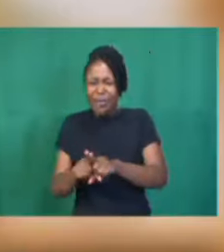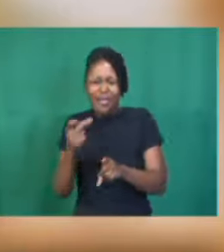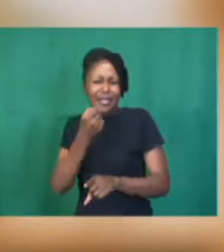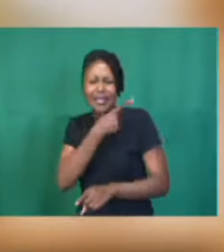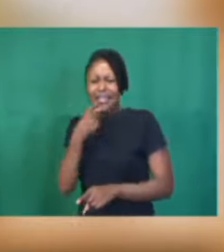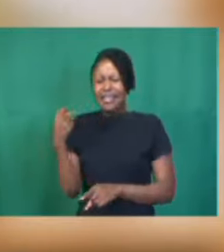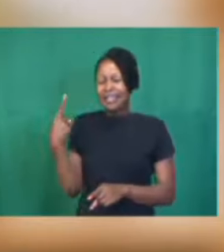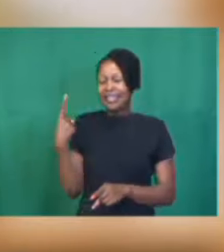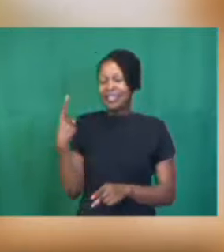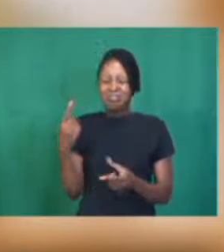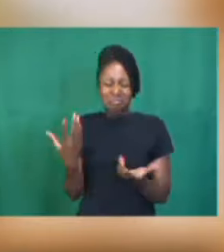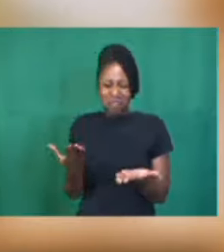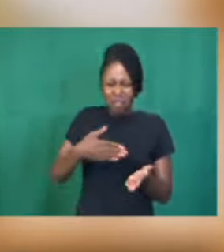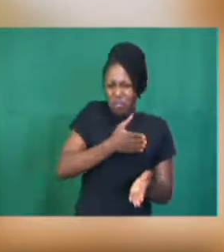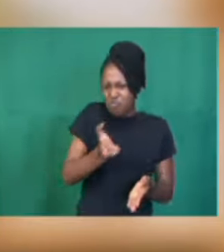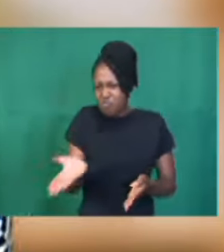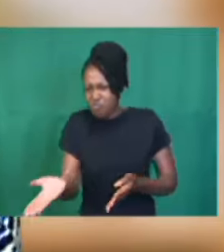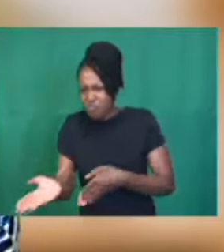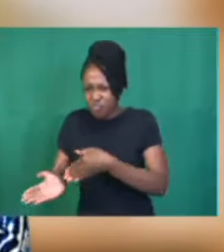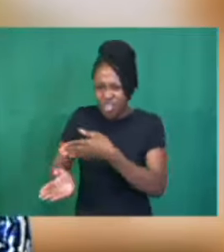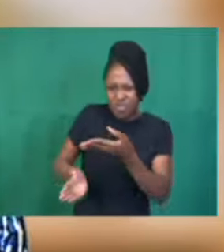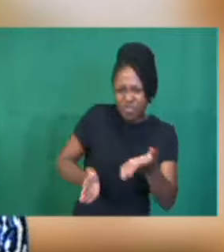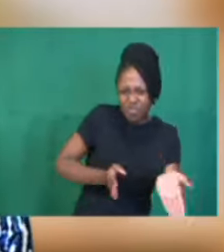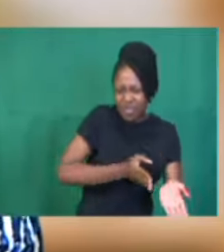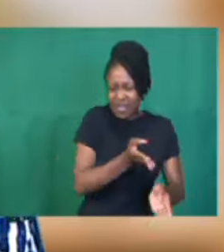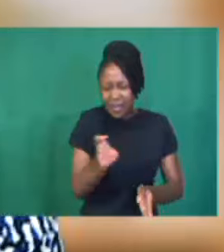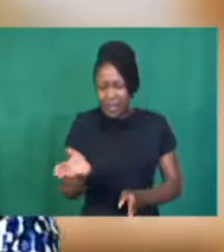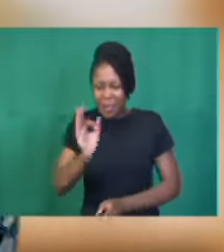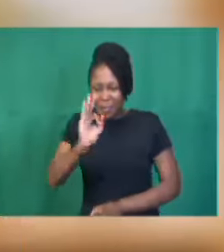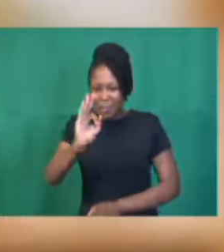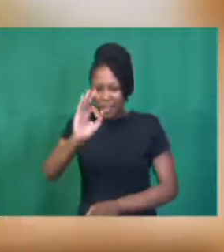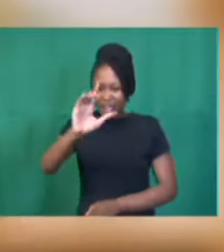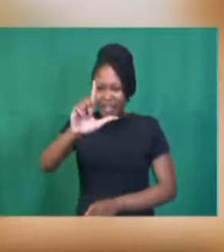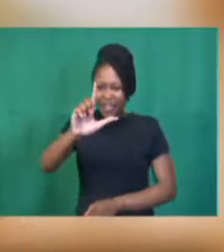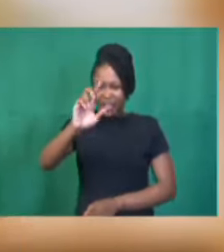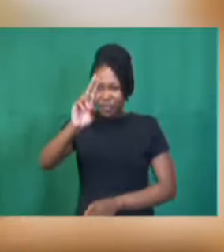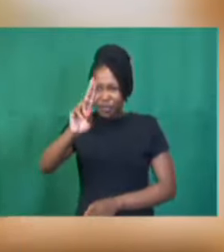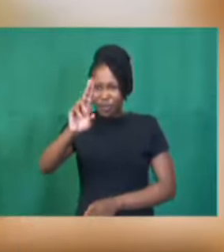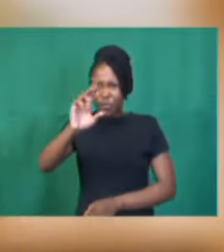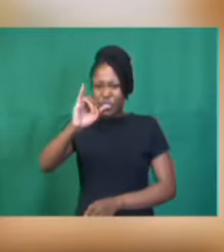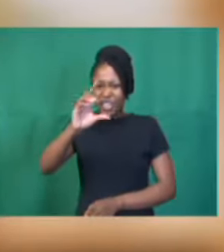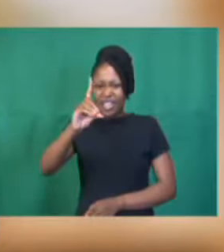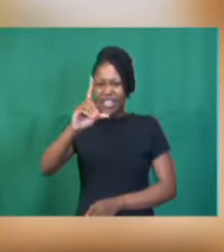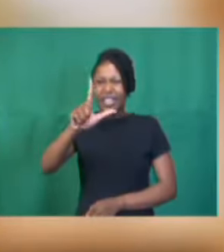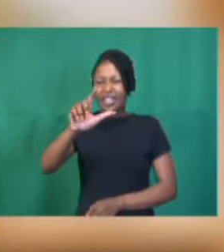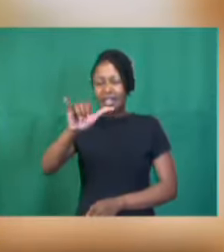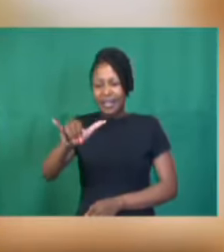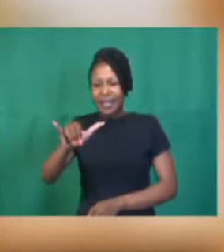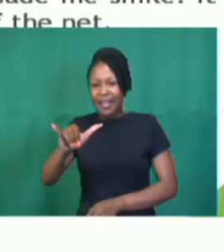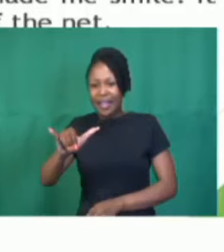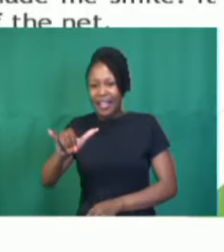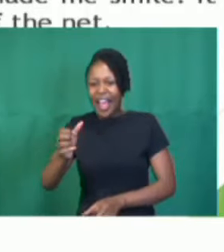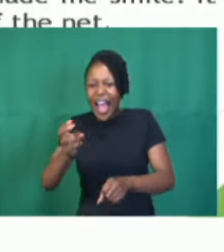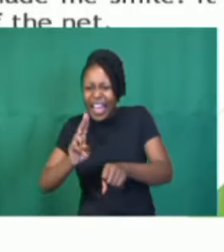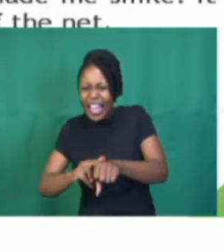an example. Okay, and trying to make it look as real as possible, I launched. Beautiful choice